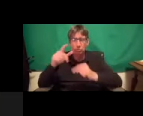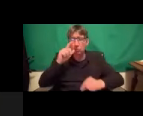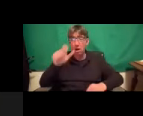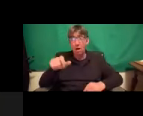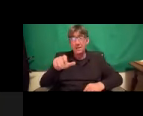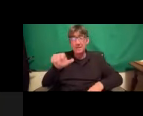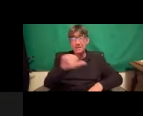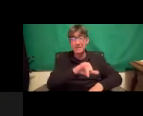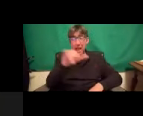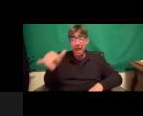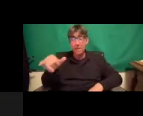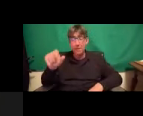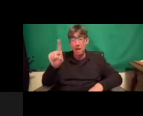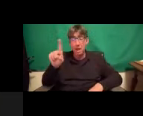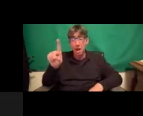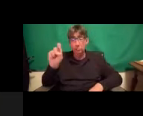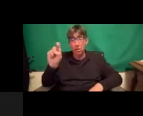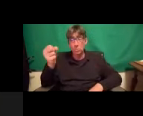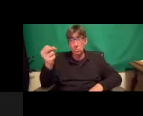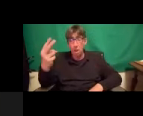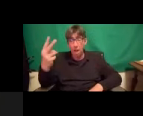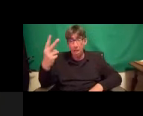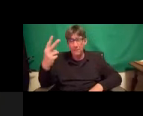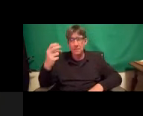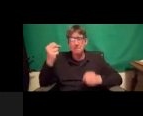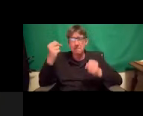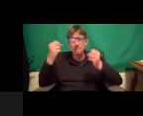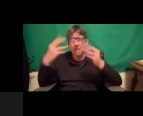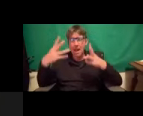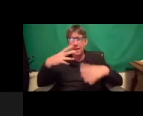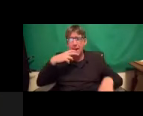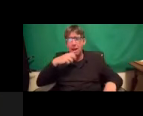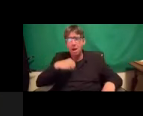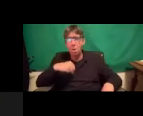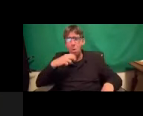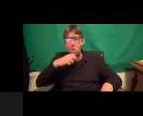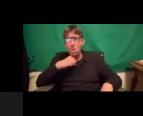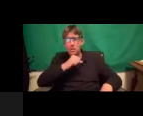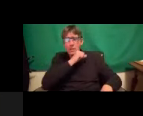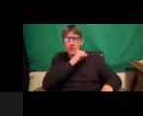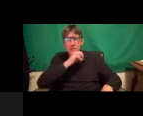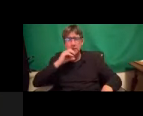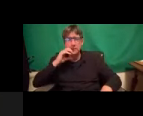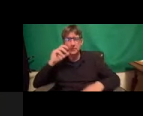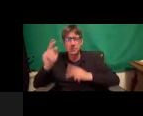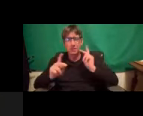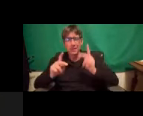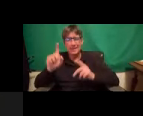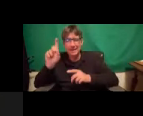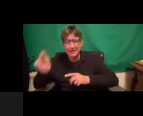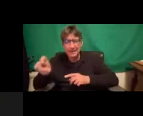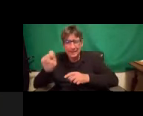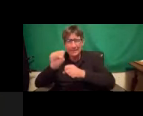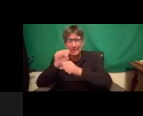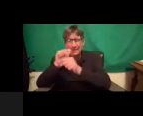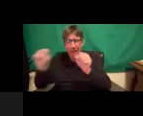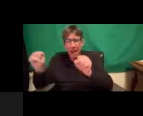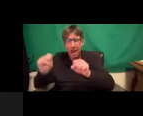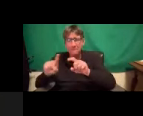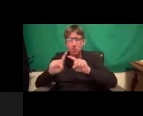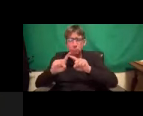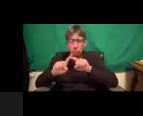serve elderly folks and other vulnerable folks who need safe and reliable service every day to get to the grocery